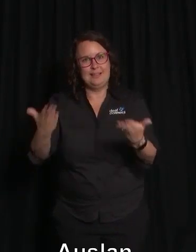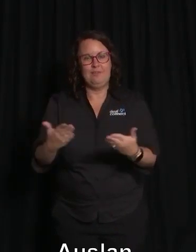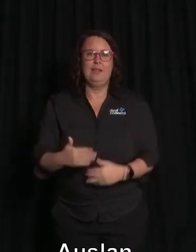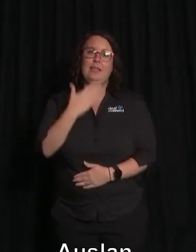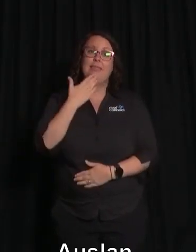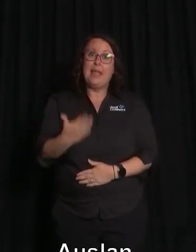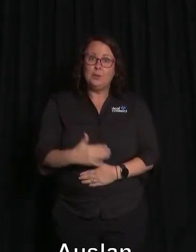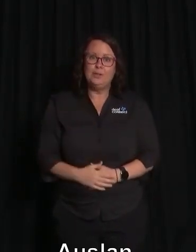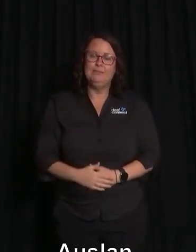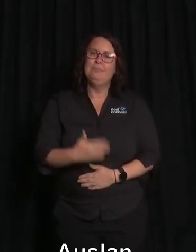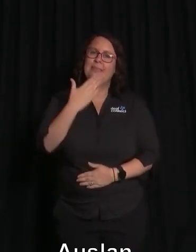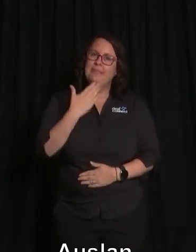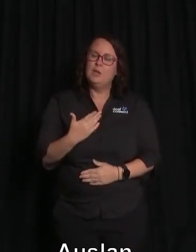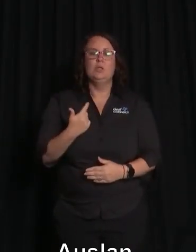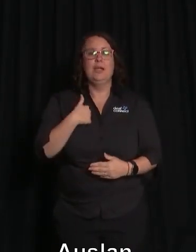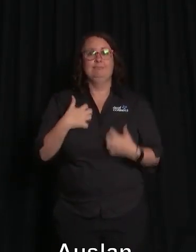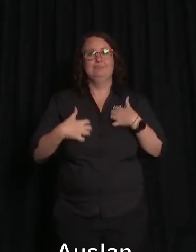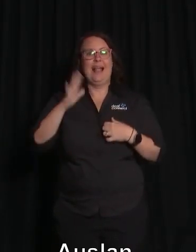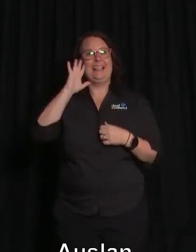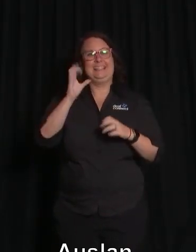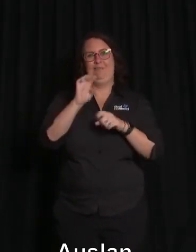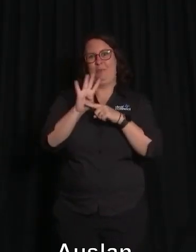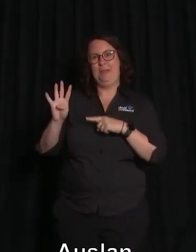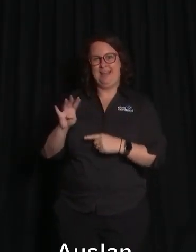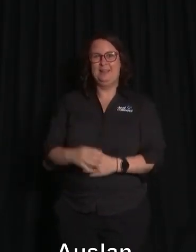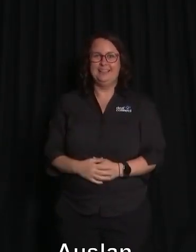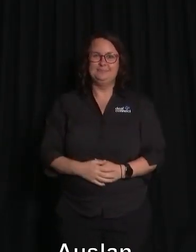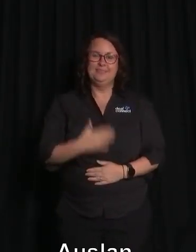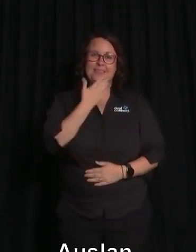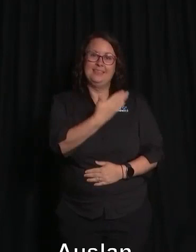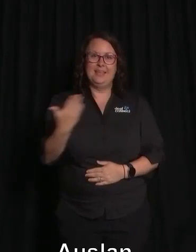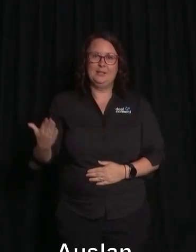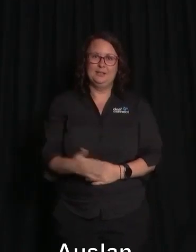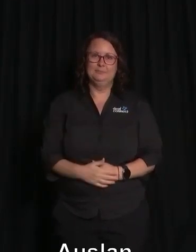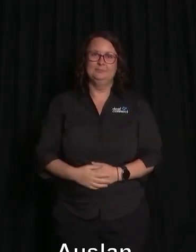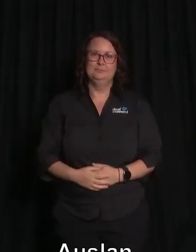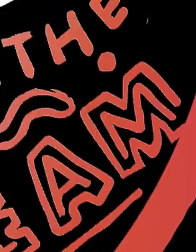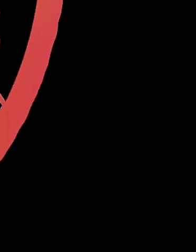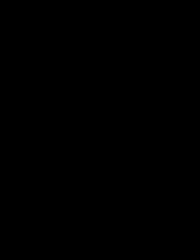me, and I really look forward to hearing the panel. Thanks, everyone. Thank you.